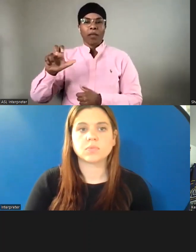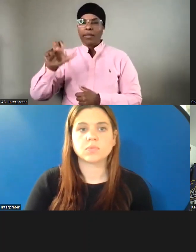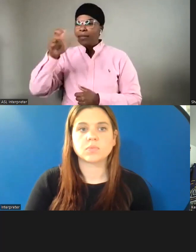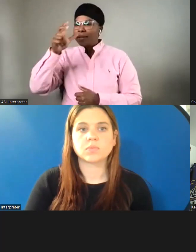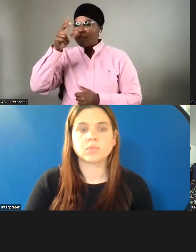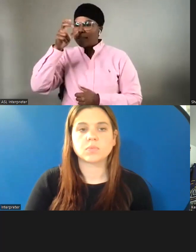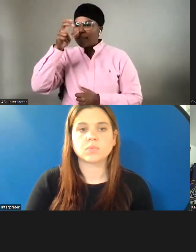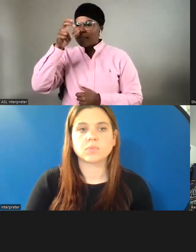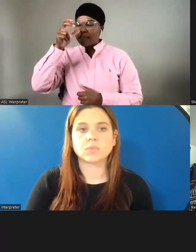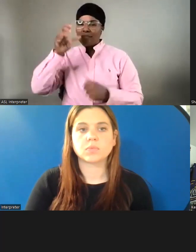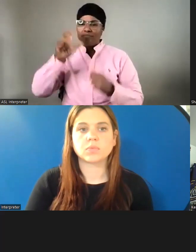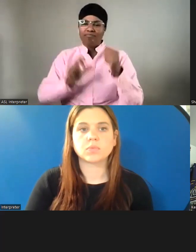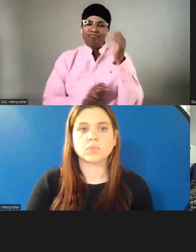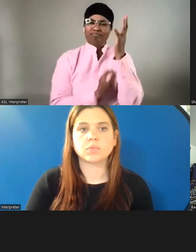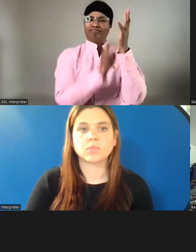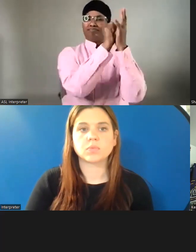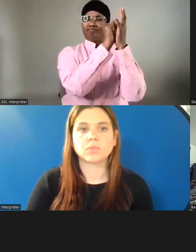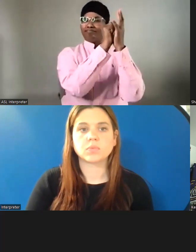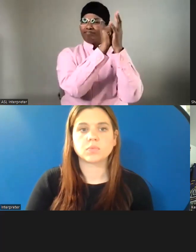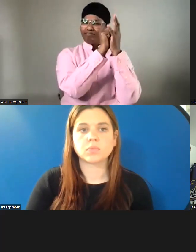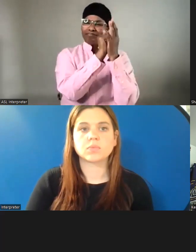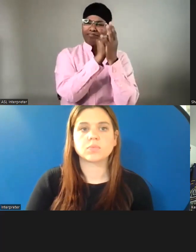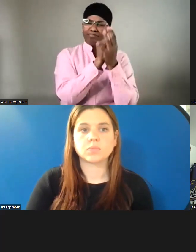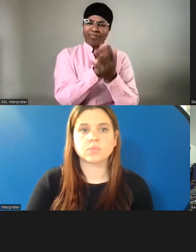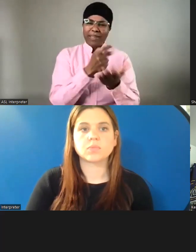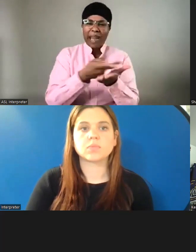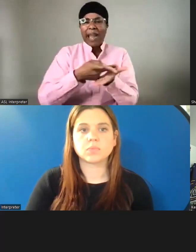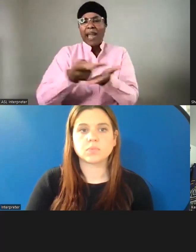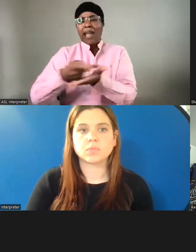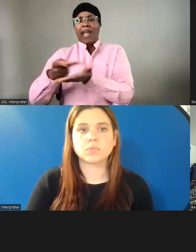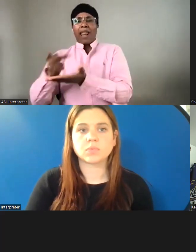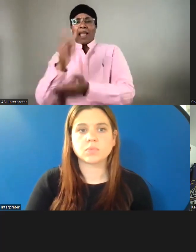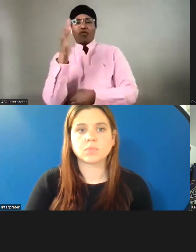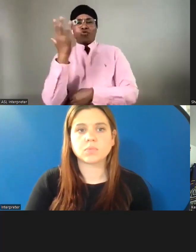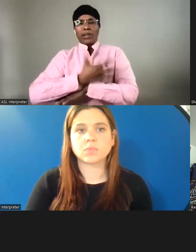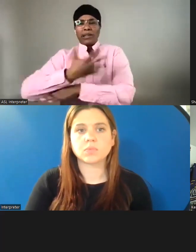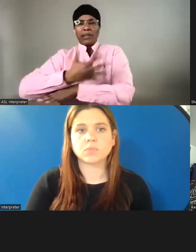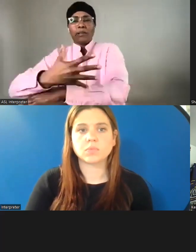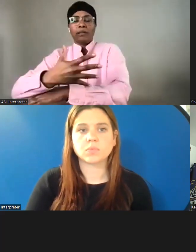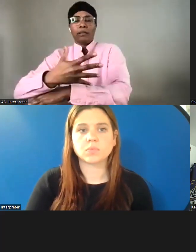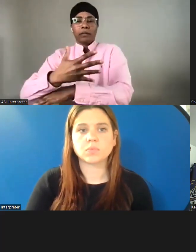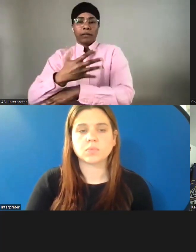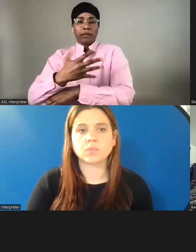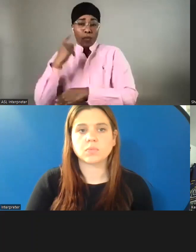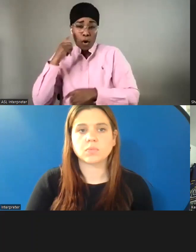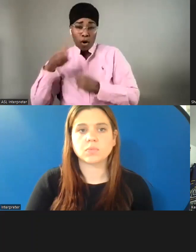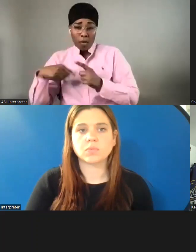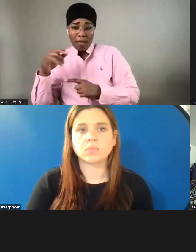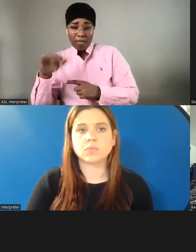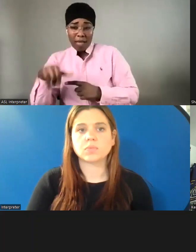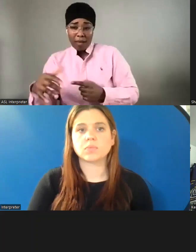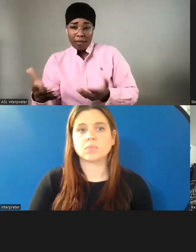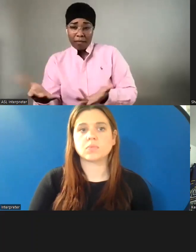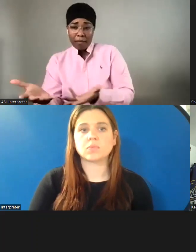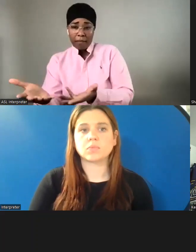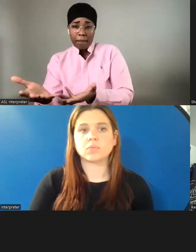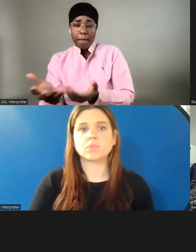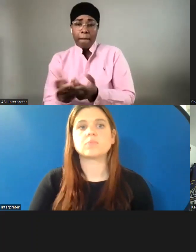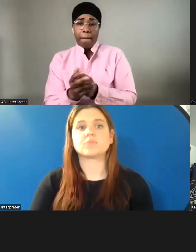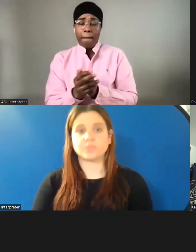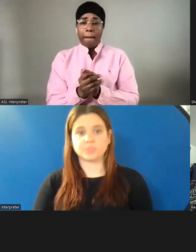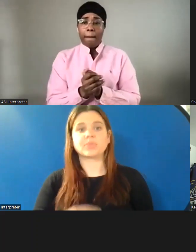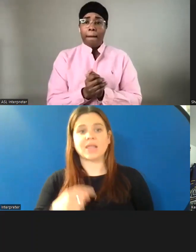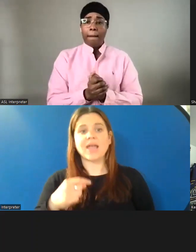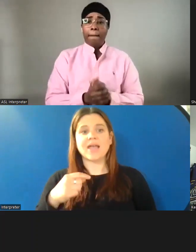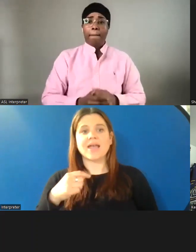widespread mortality of red pine in New England. I haven't heard about it being here yet. I